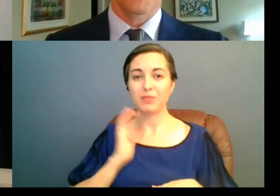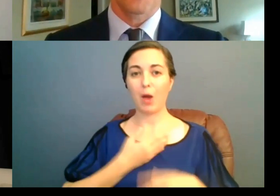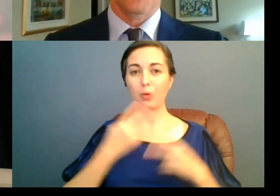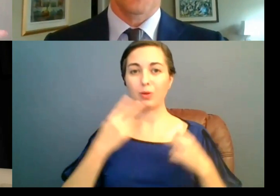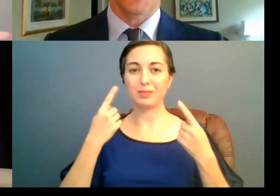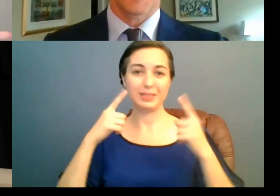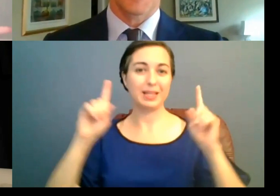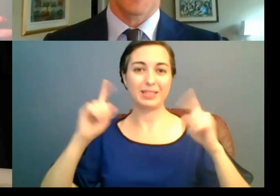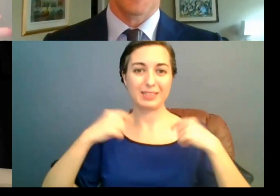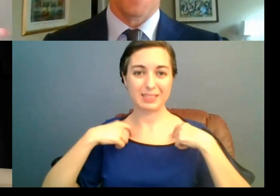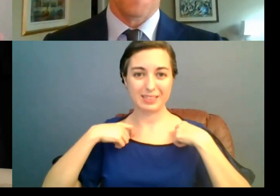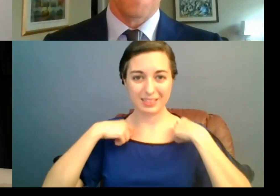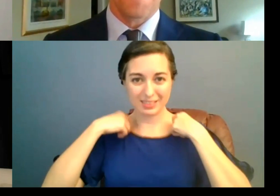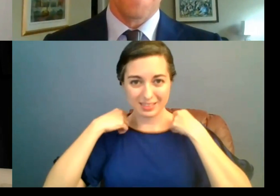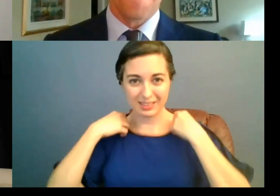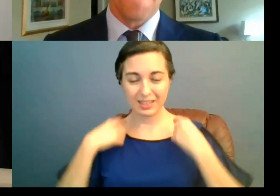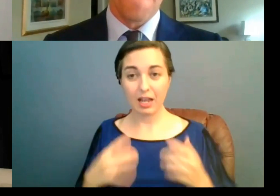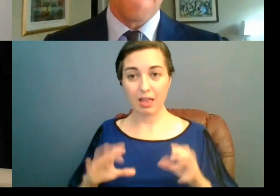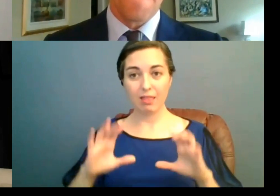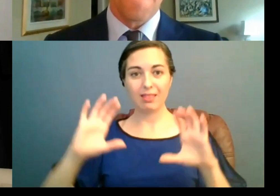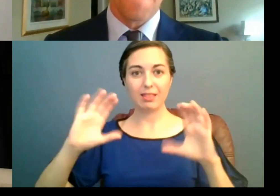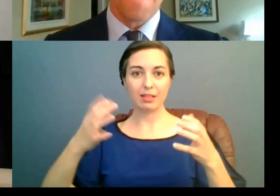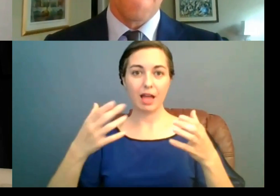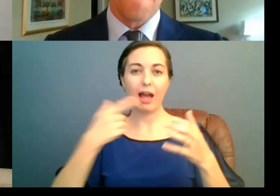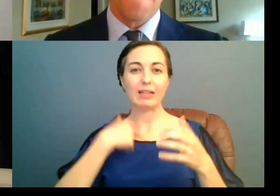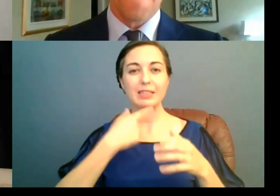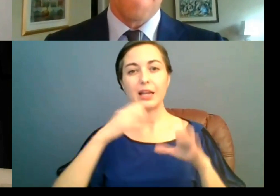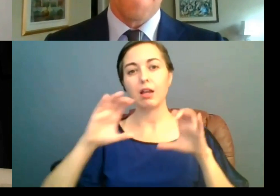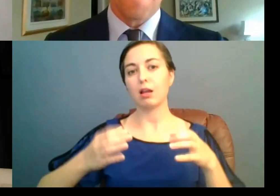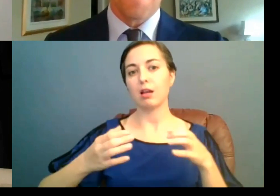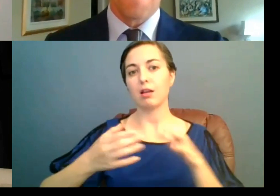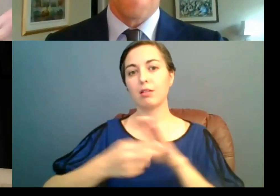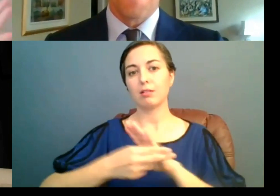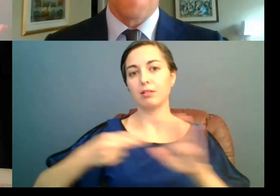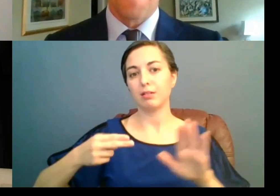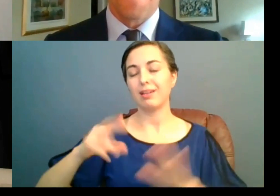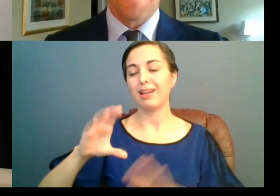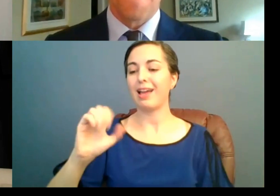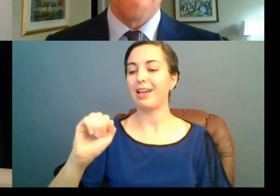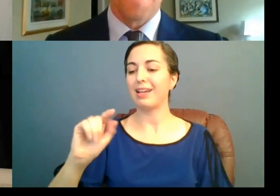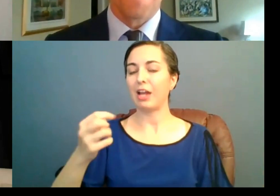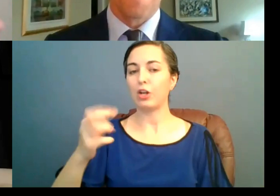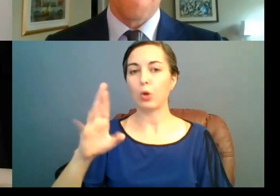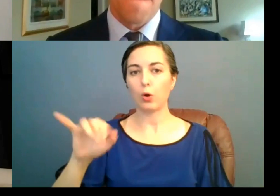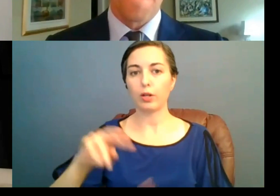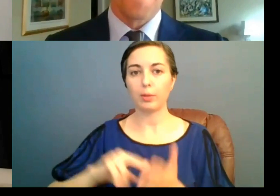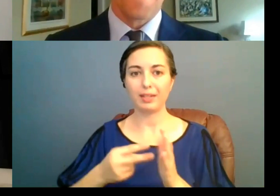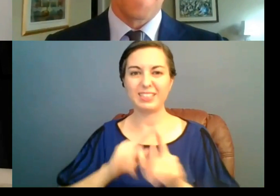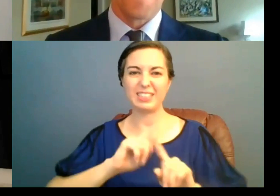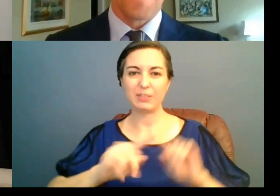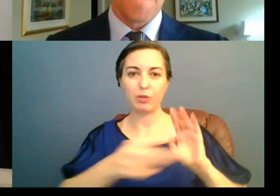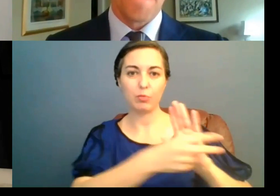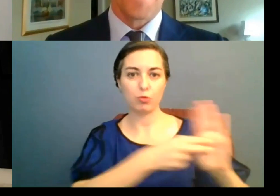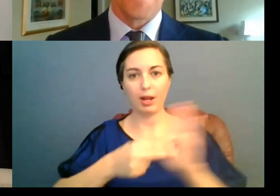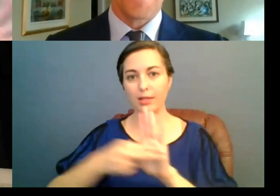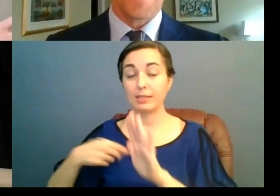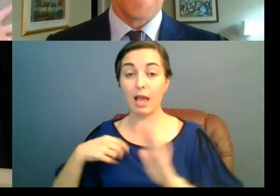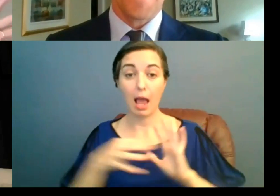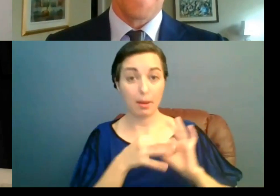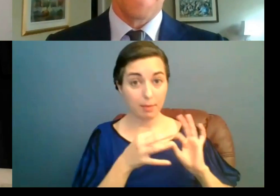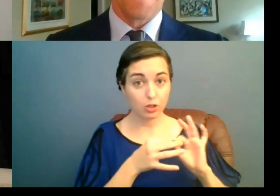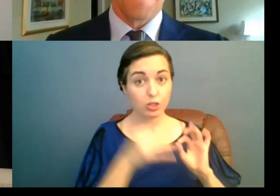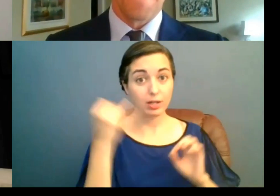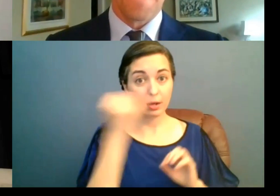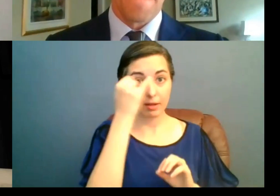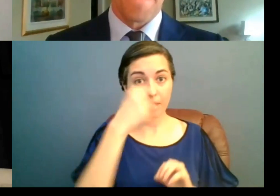of the categories. And what I mean by categories is the different categories that these brands are in. So we mentioned Pepsi.